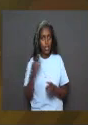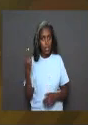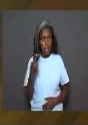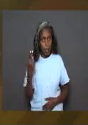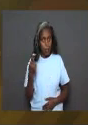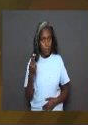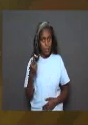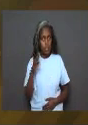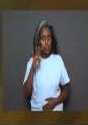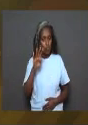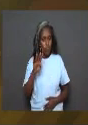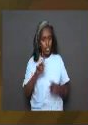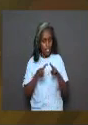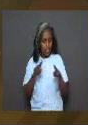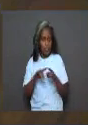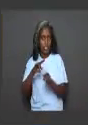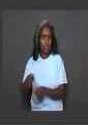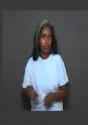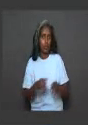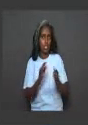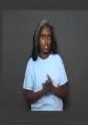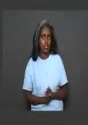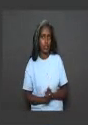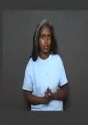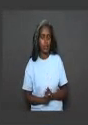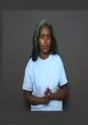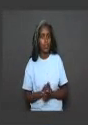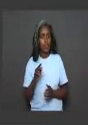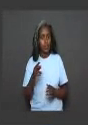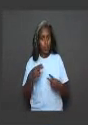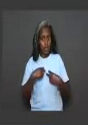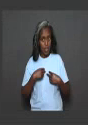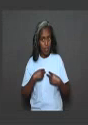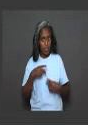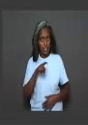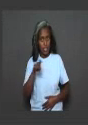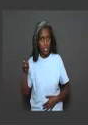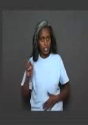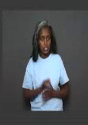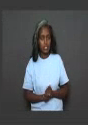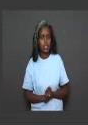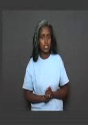4 different ways. It can have an axis